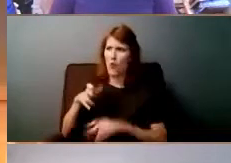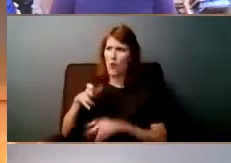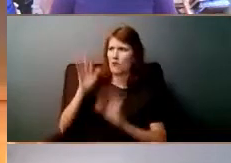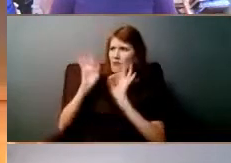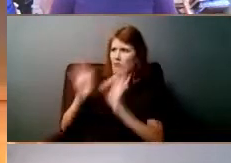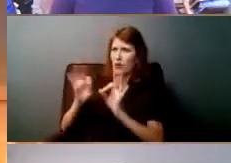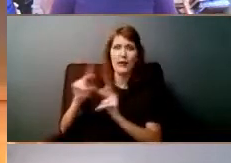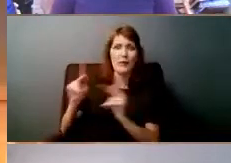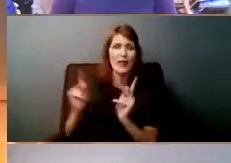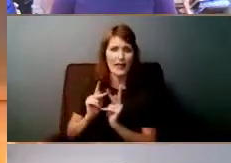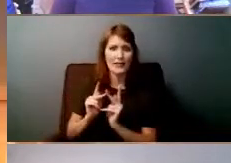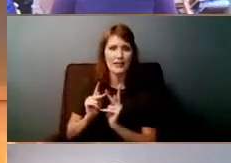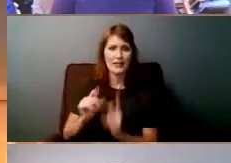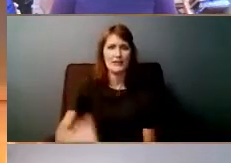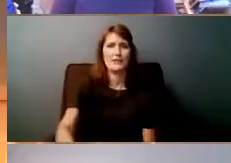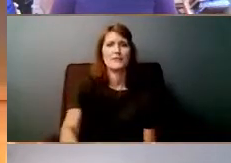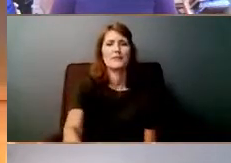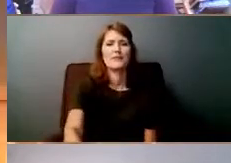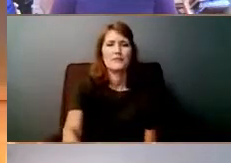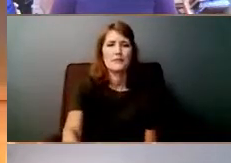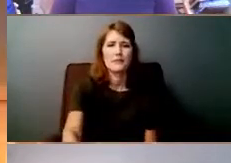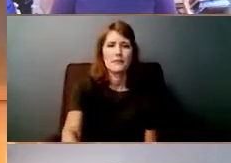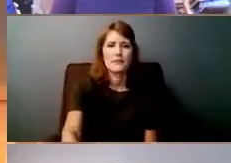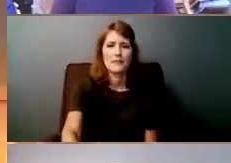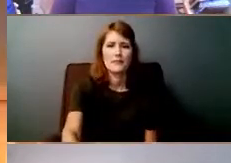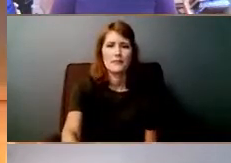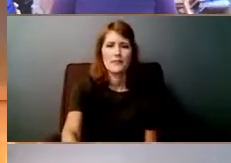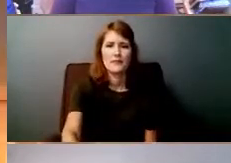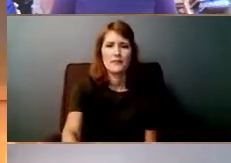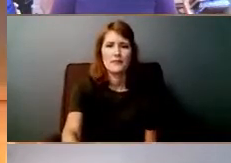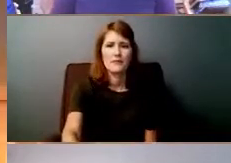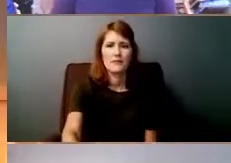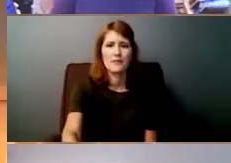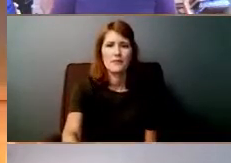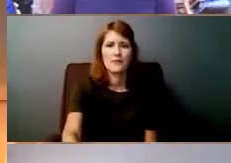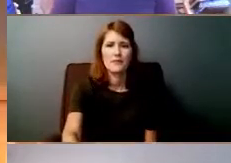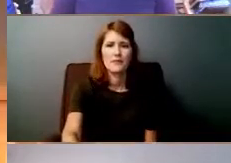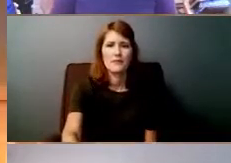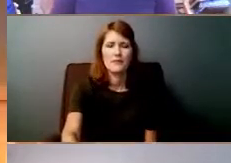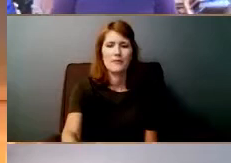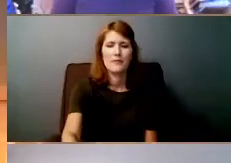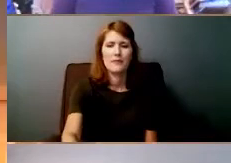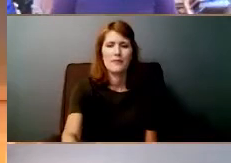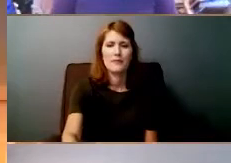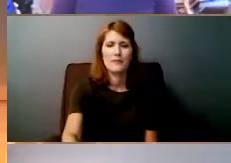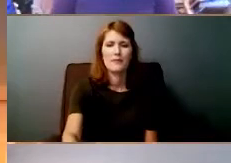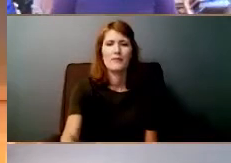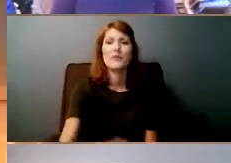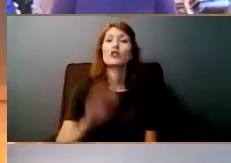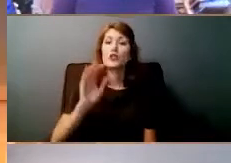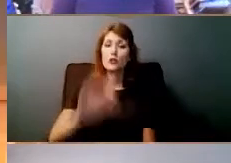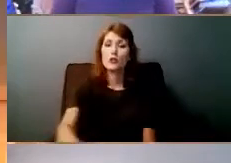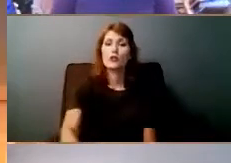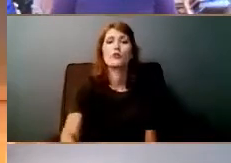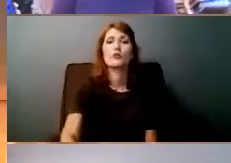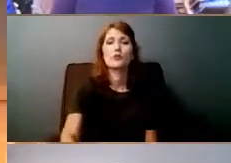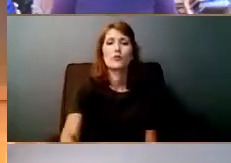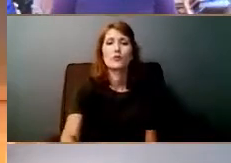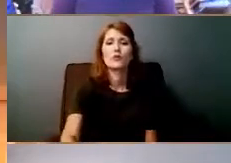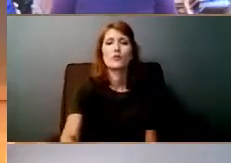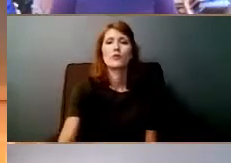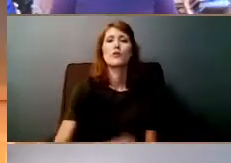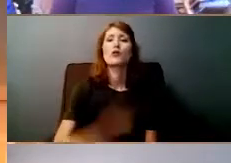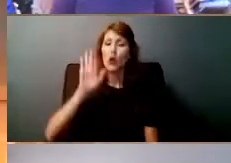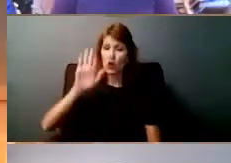as possible. And so with your venue, which is your online software, and I can tell you now, we will not be making a specific